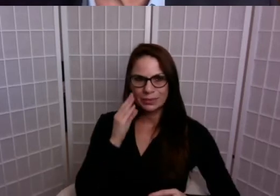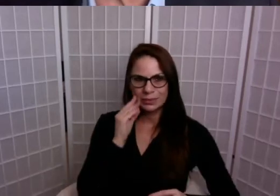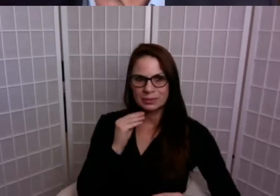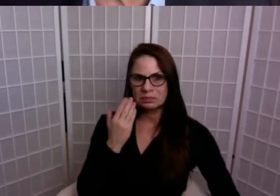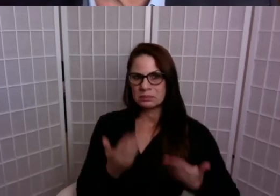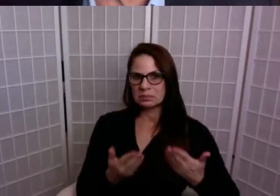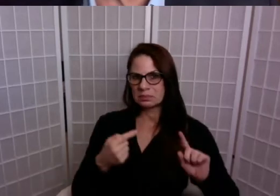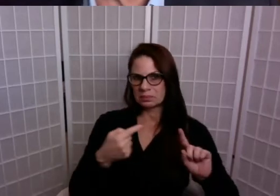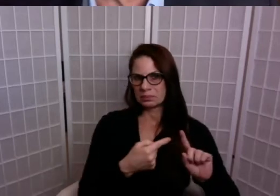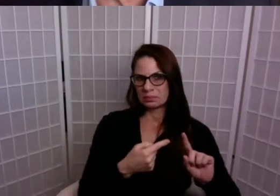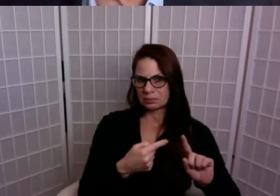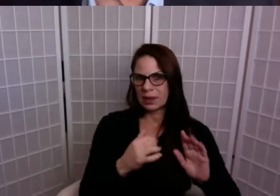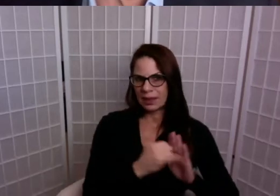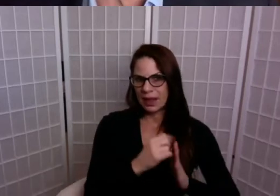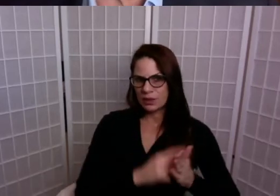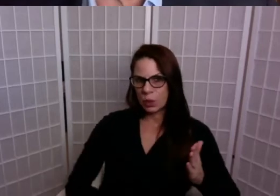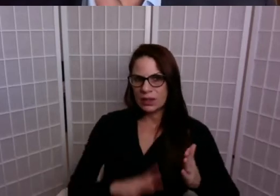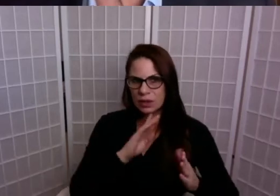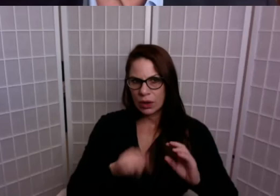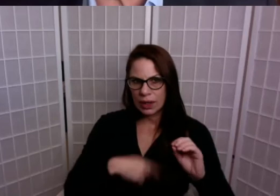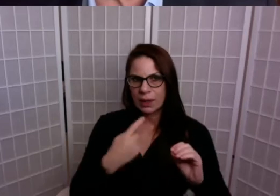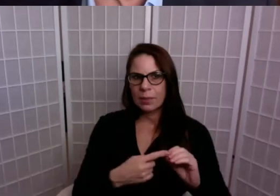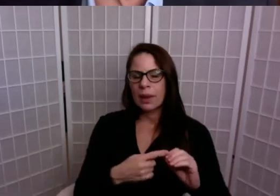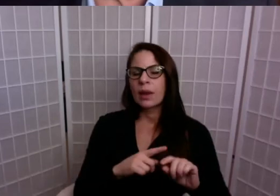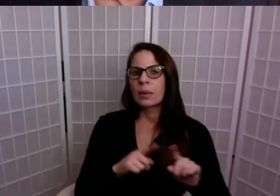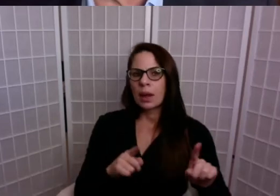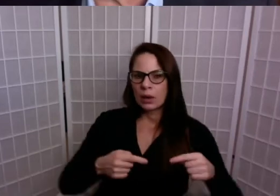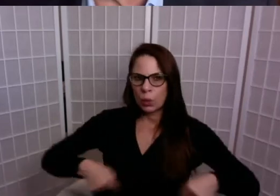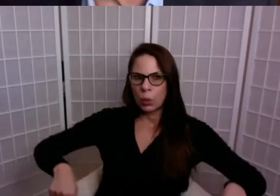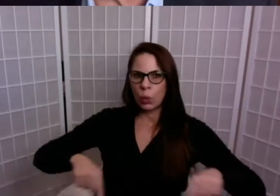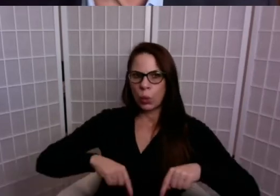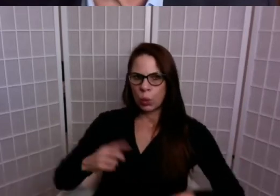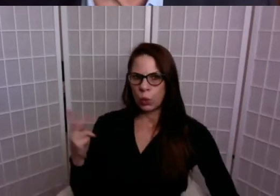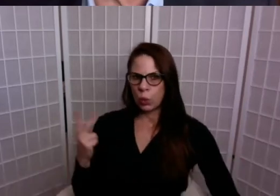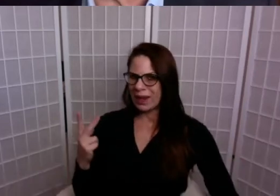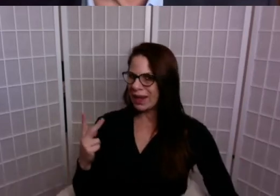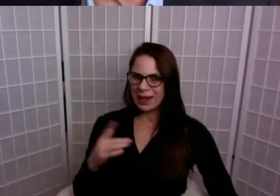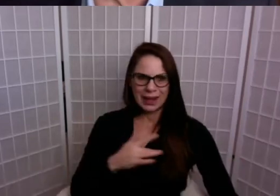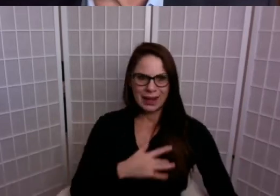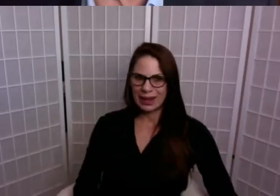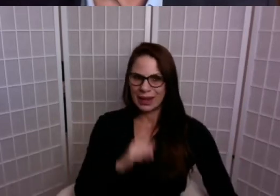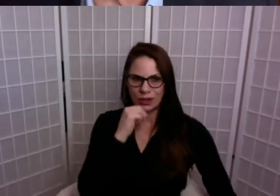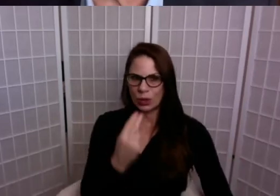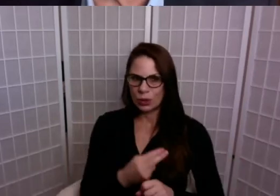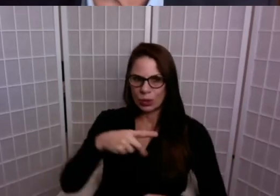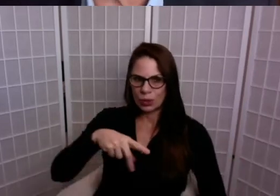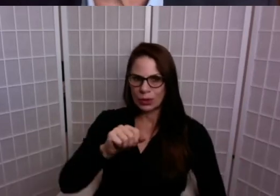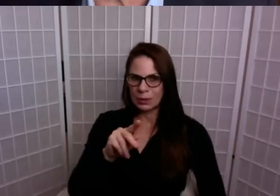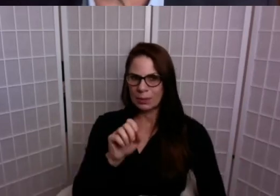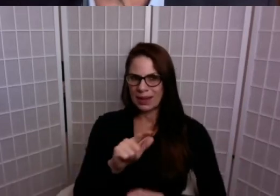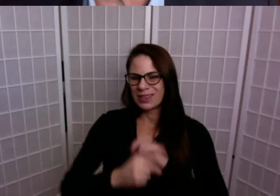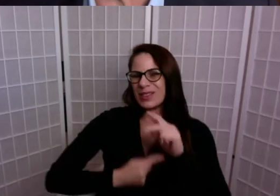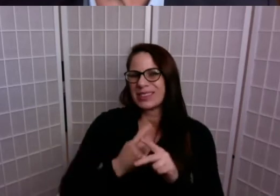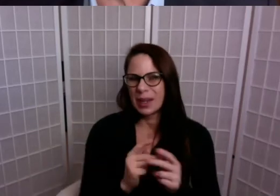is referring to, but we generally don't use Paxil type drugs to